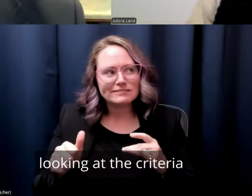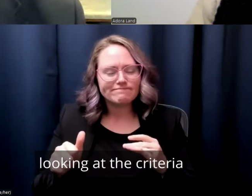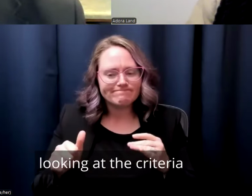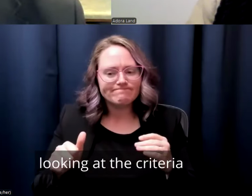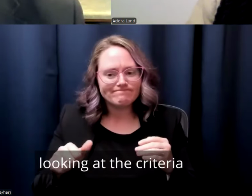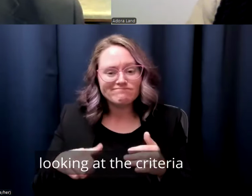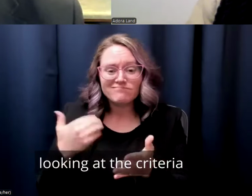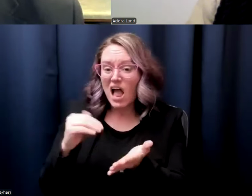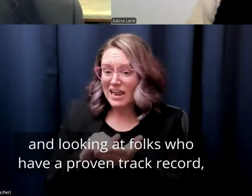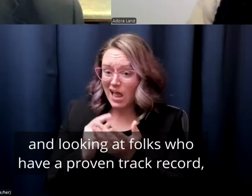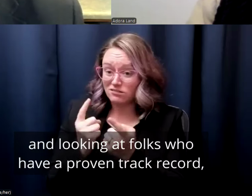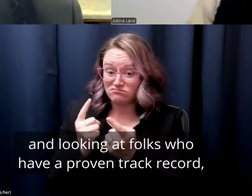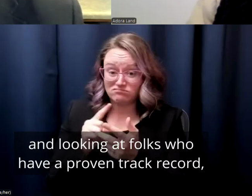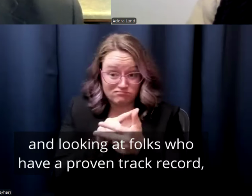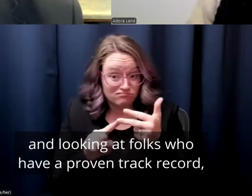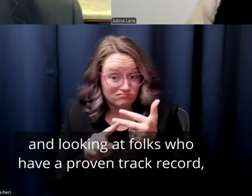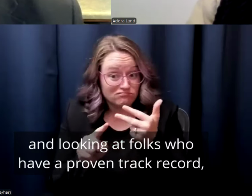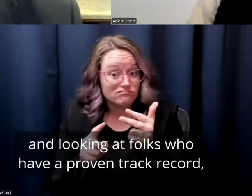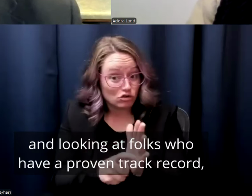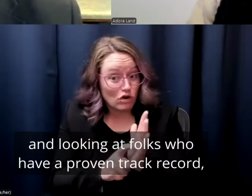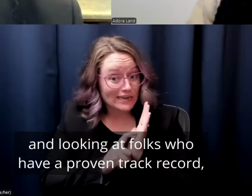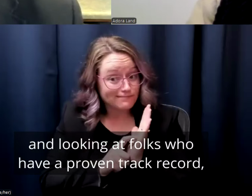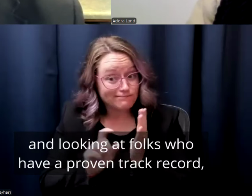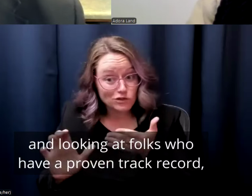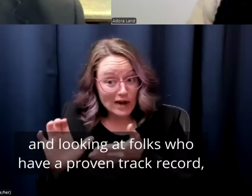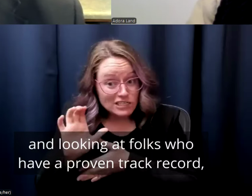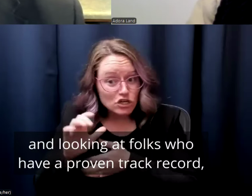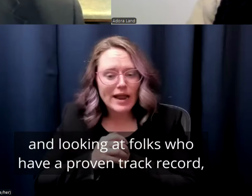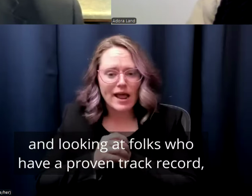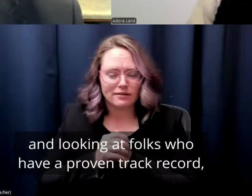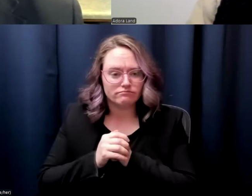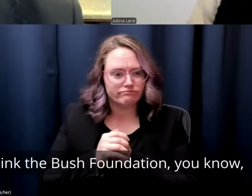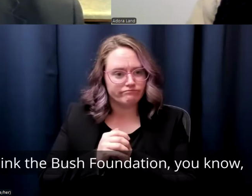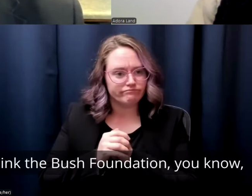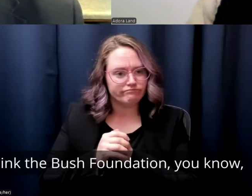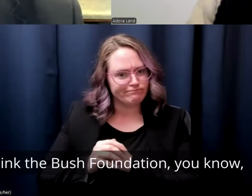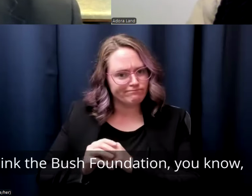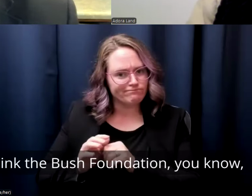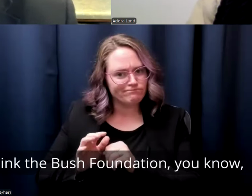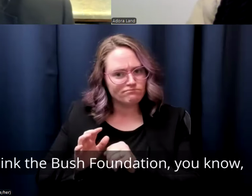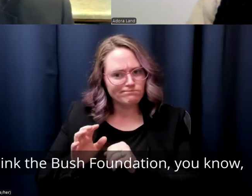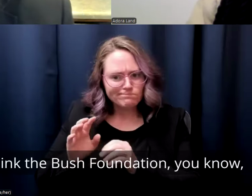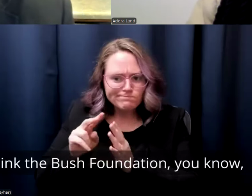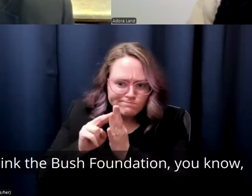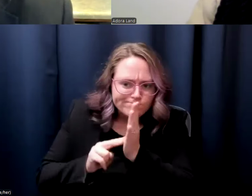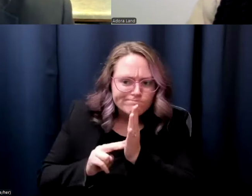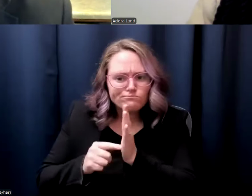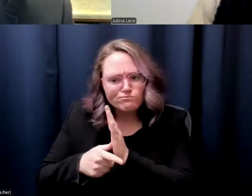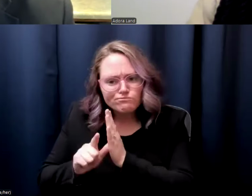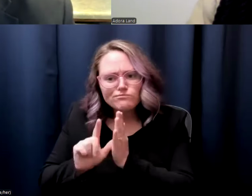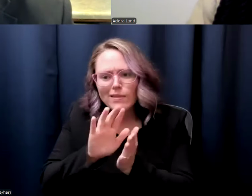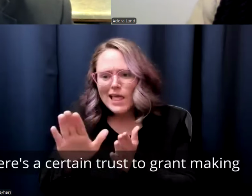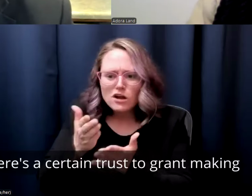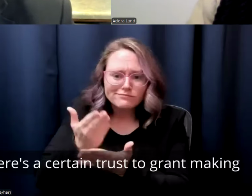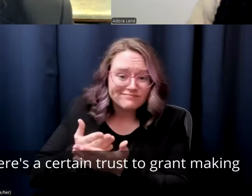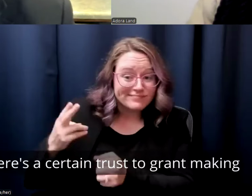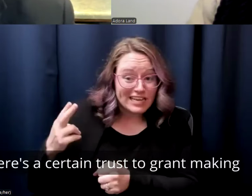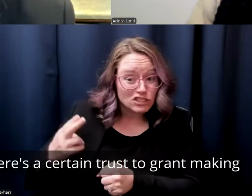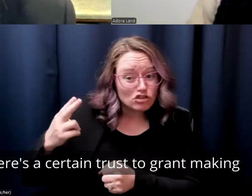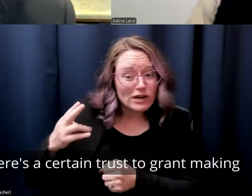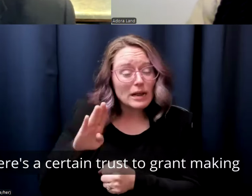at the criteria and looking at folks who have a proven track record, I think the Bush Foundation, there's a certain trust